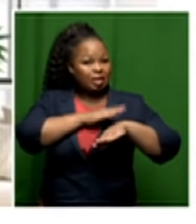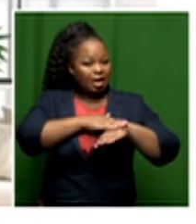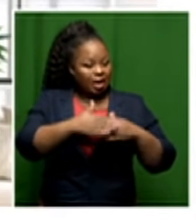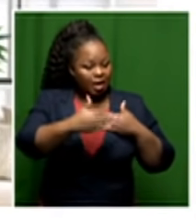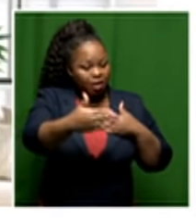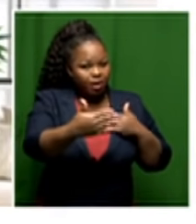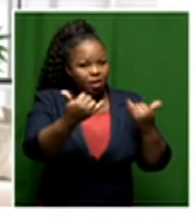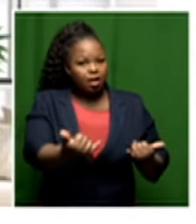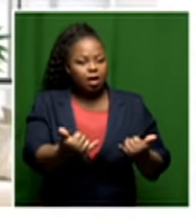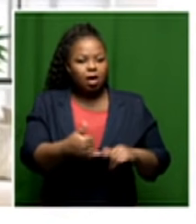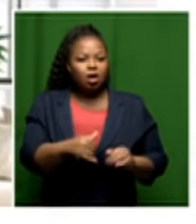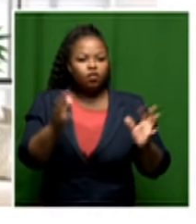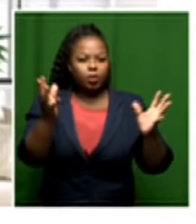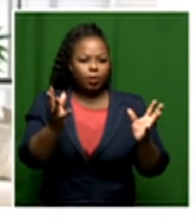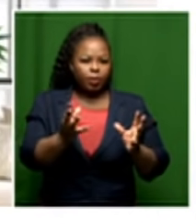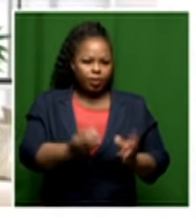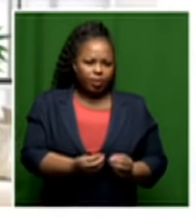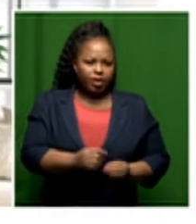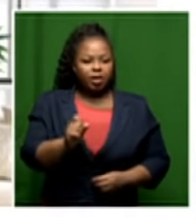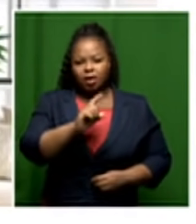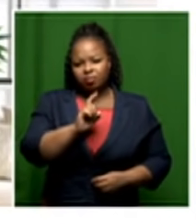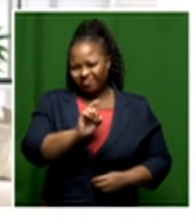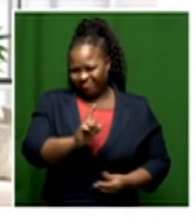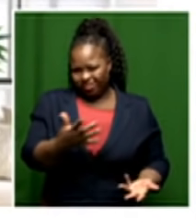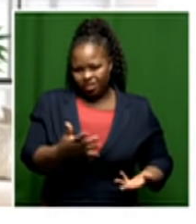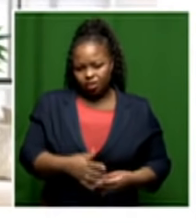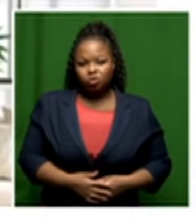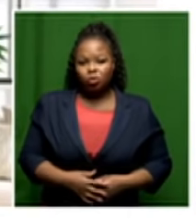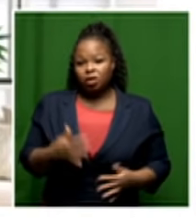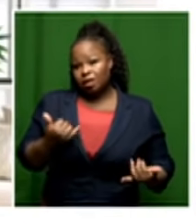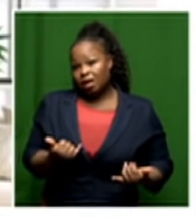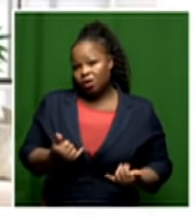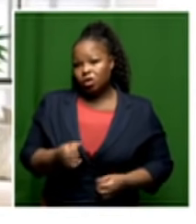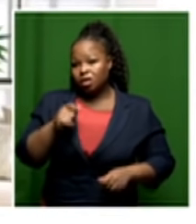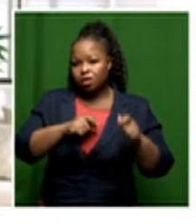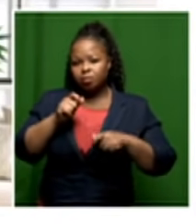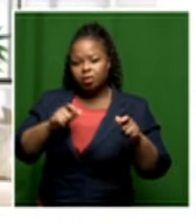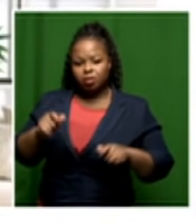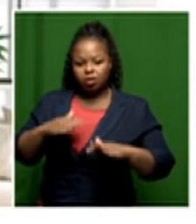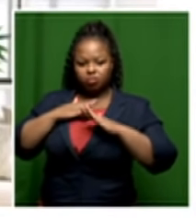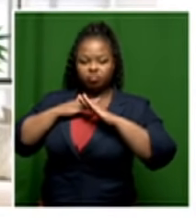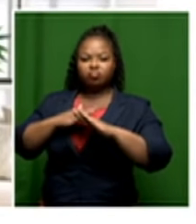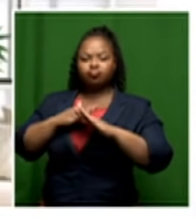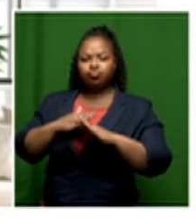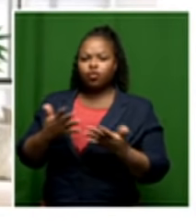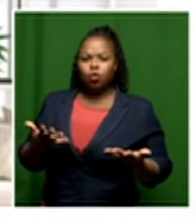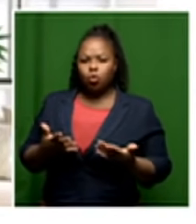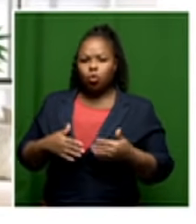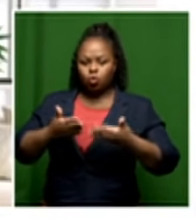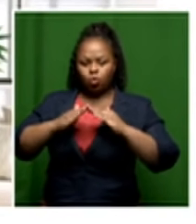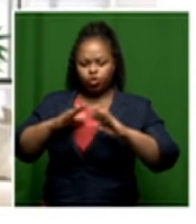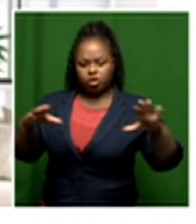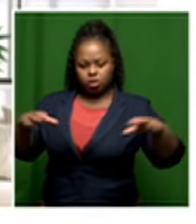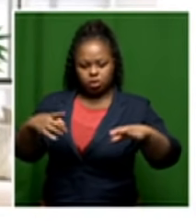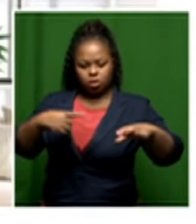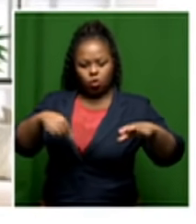there's less spread of the infection. So when we reach that, population immunity, or what they call herd immunity, because